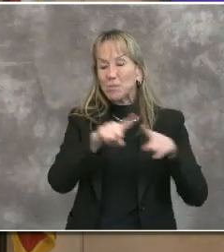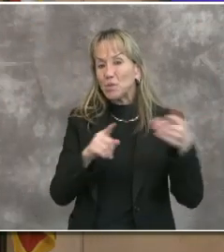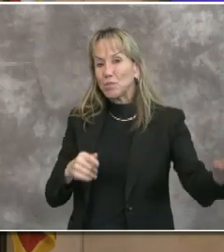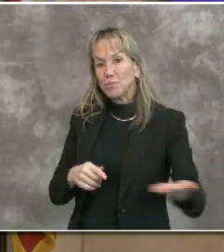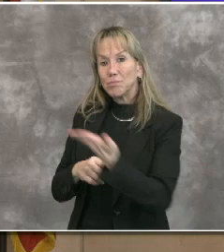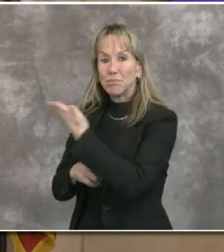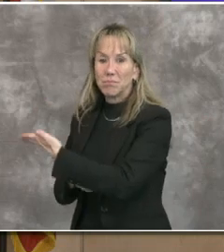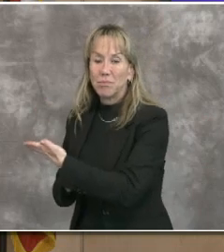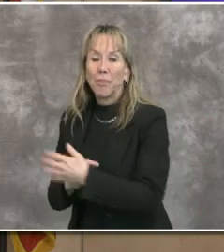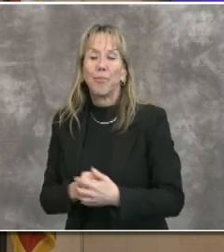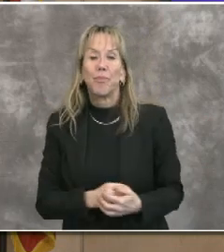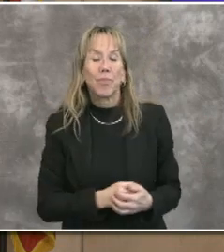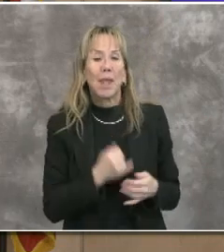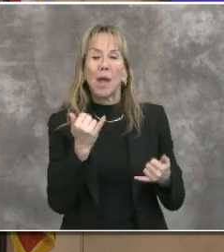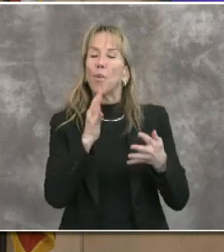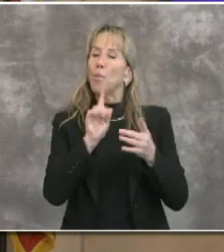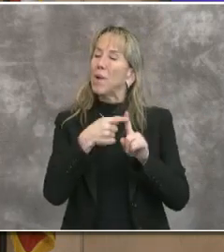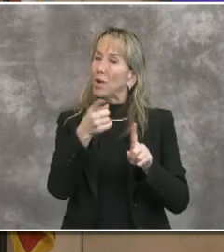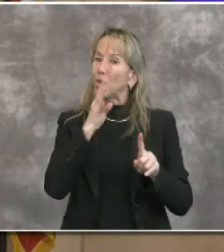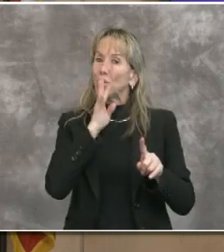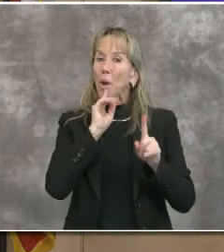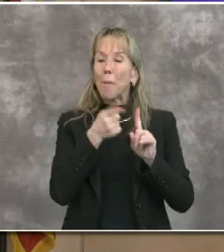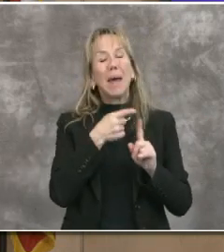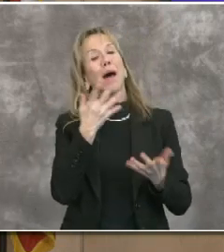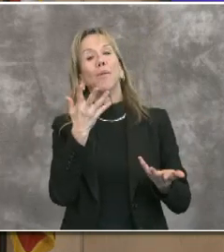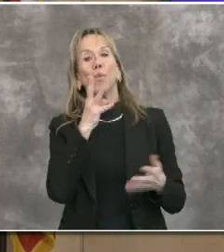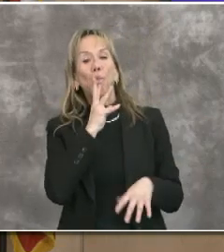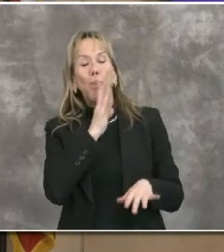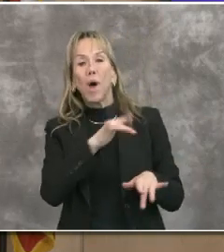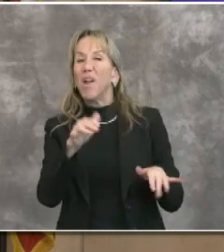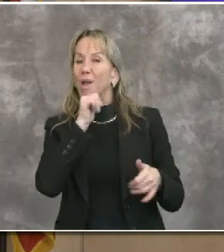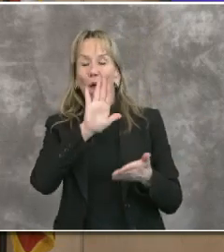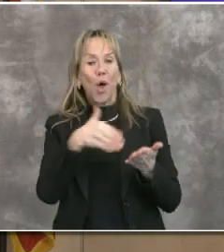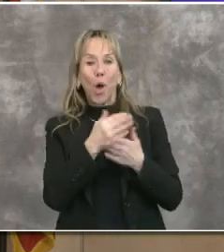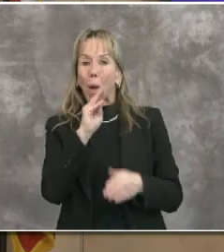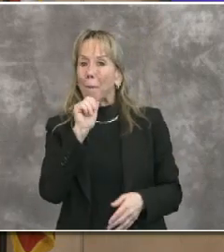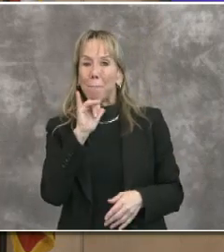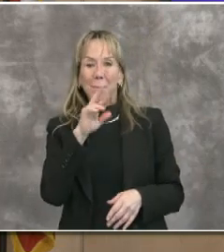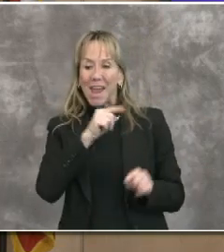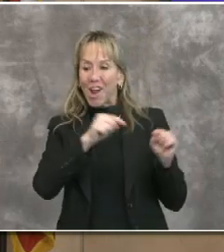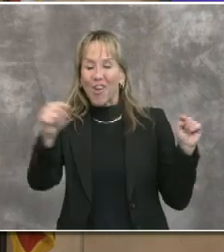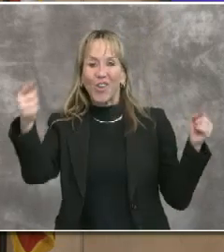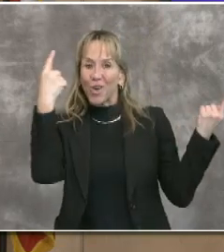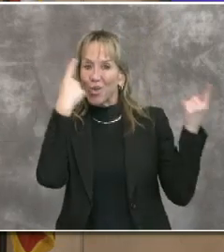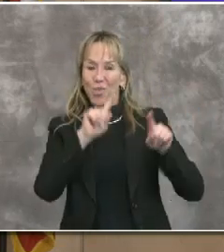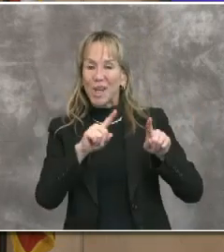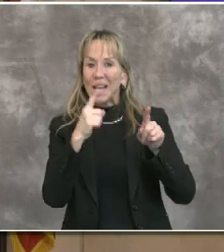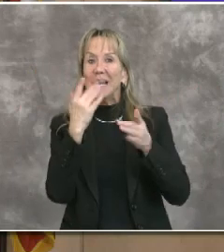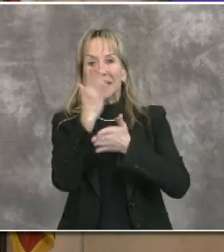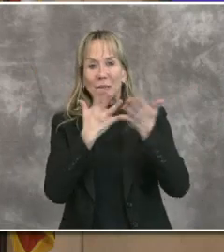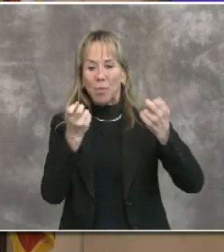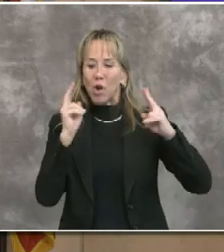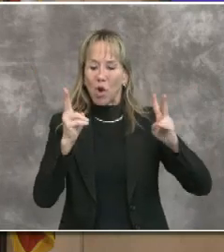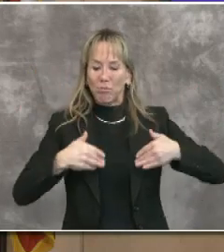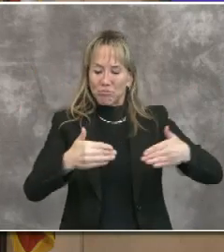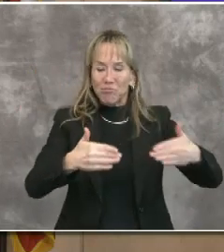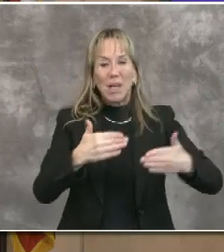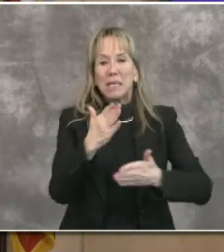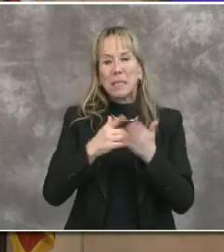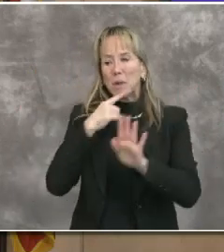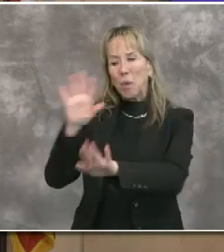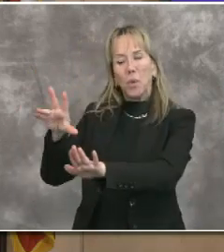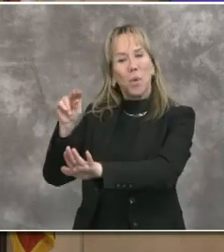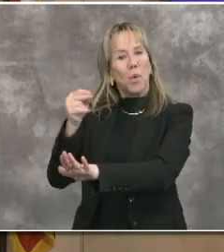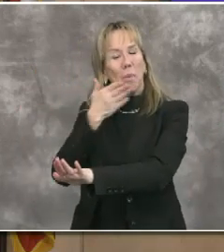activities, we have not all of the mayors are in agreement. Some of them would like us to move more aggressively. Some of them would like us to exercise more caution. But